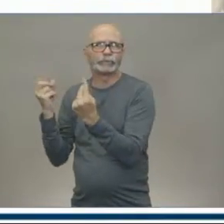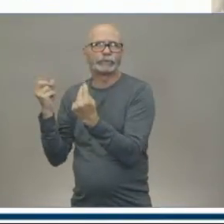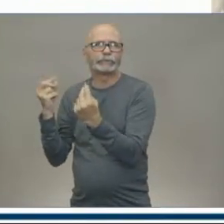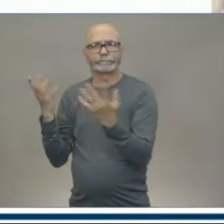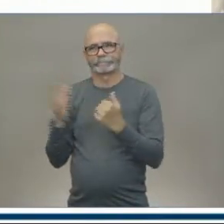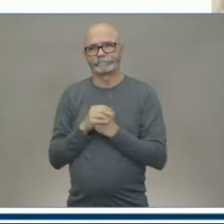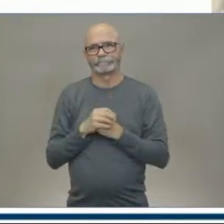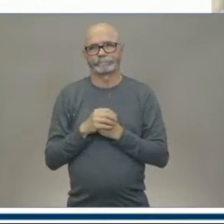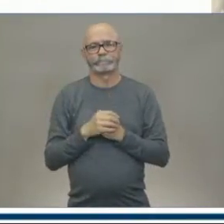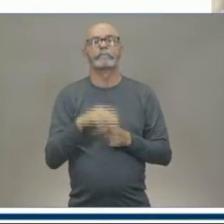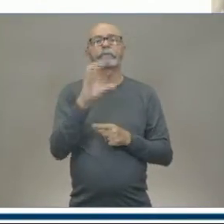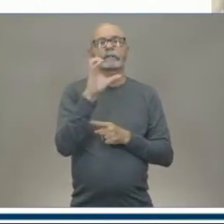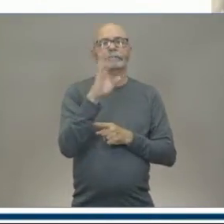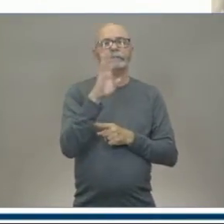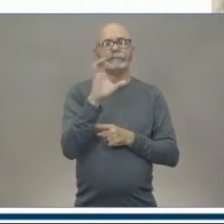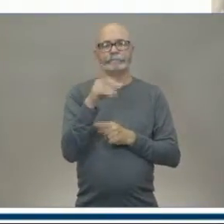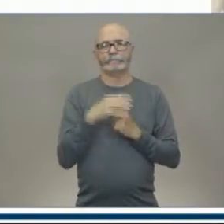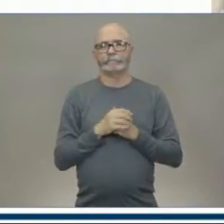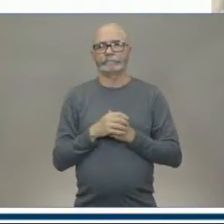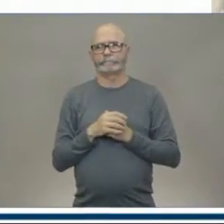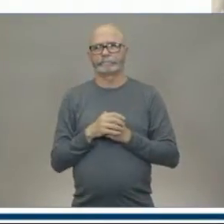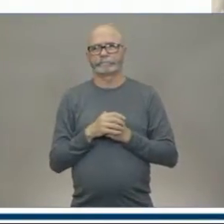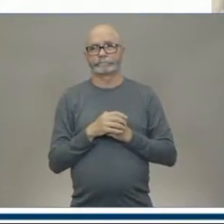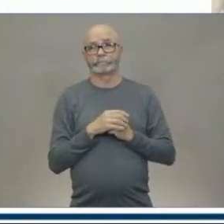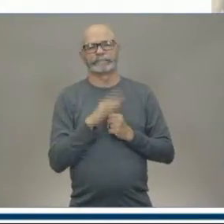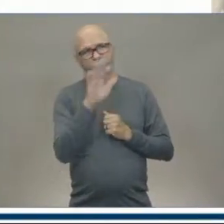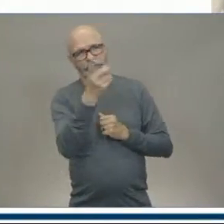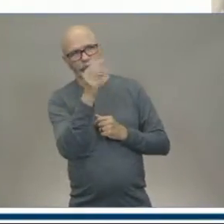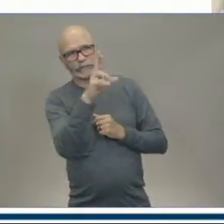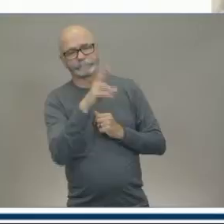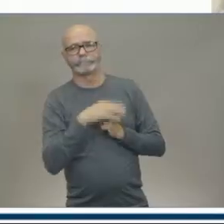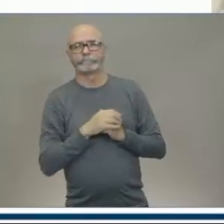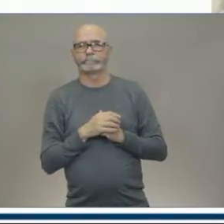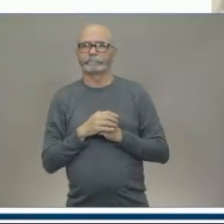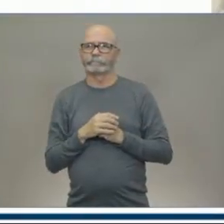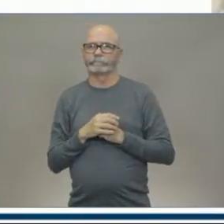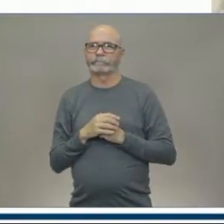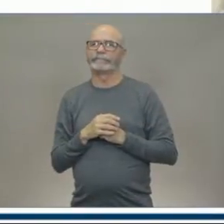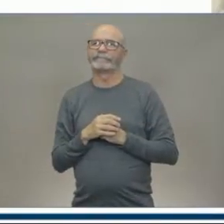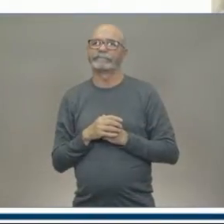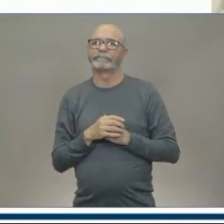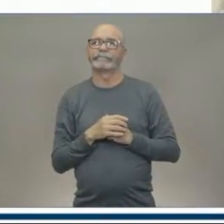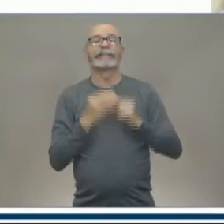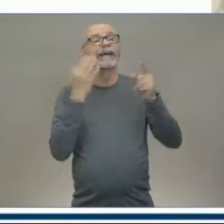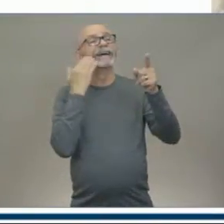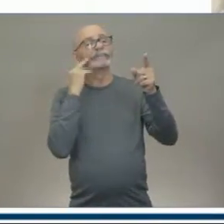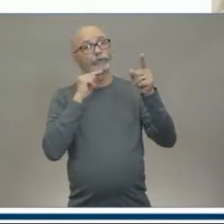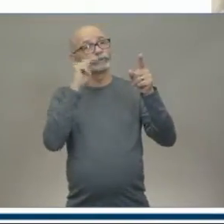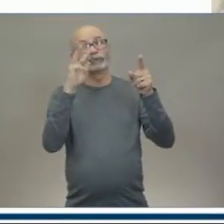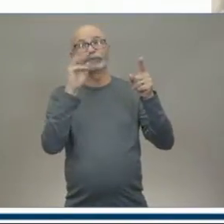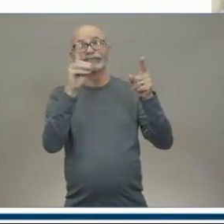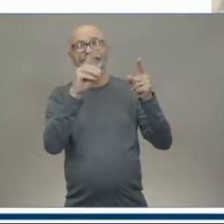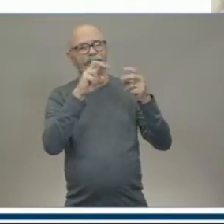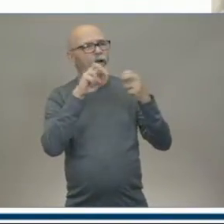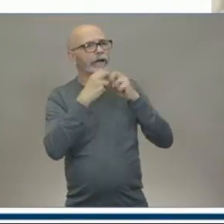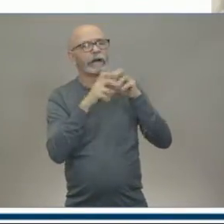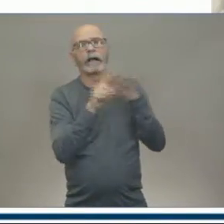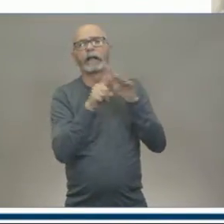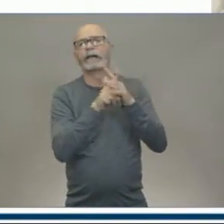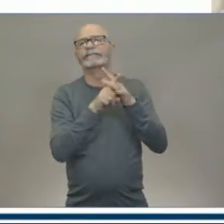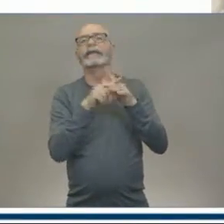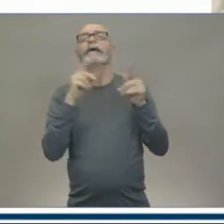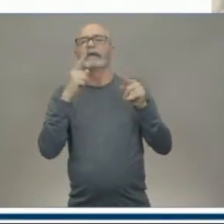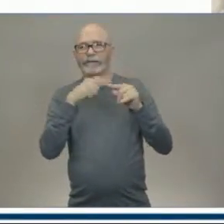Good afternoon. Dr. Strang, the problems we had at Northwood were all about community spread and people in the